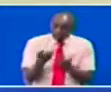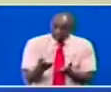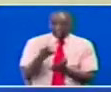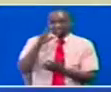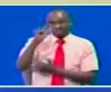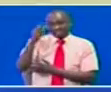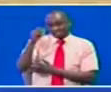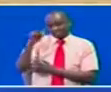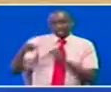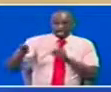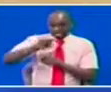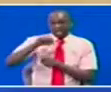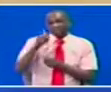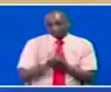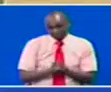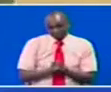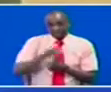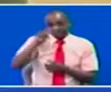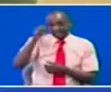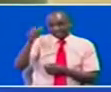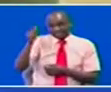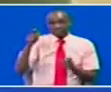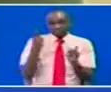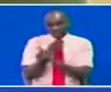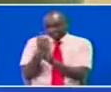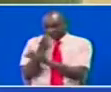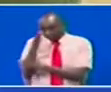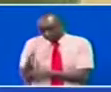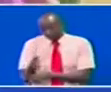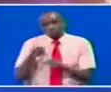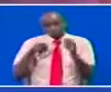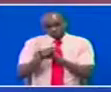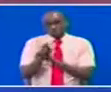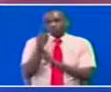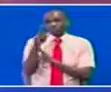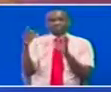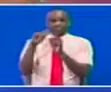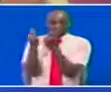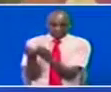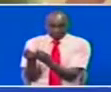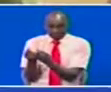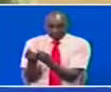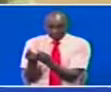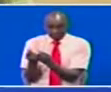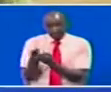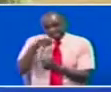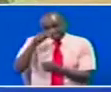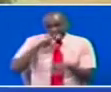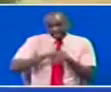Vusbury adding another. Martin Kayser, Jonathan Stitchbury scored for Sunbury. Sprite team lifted the